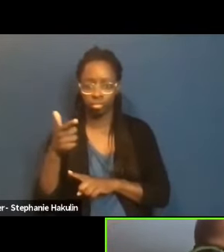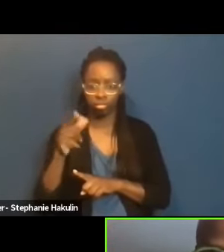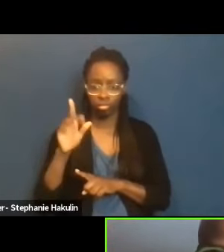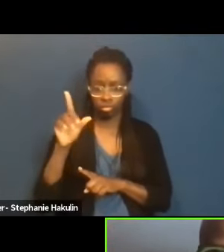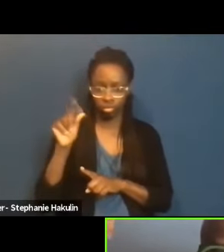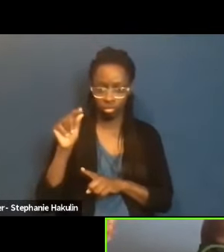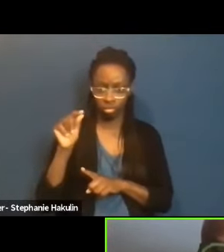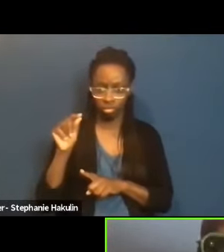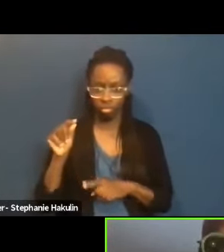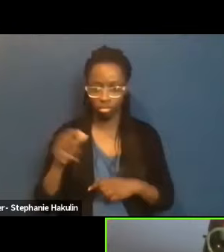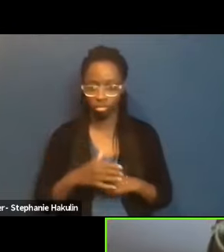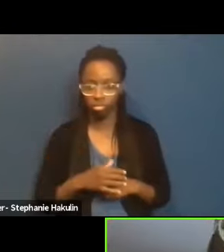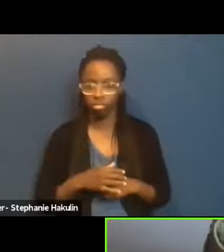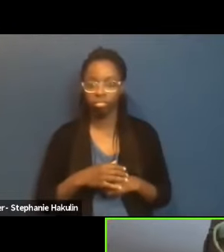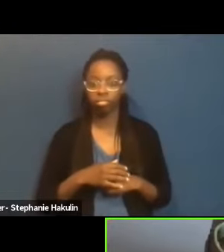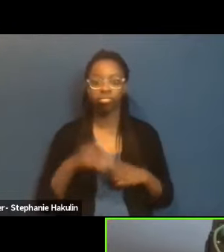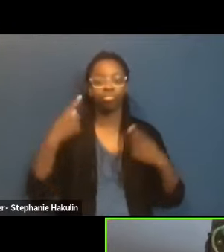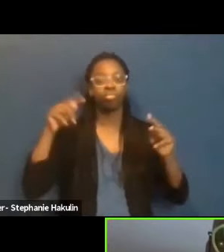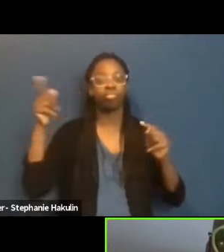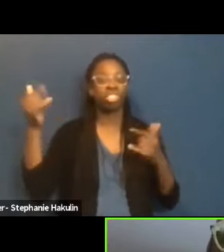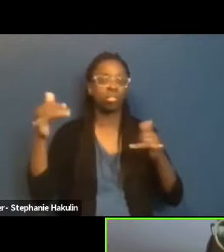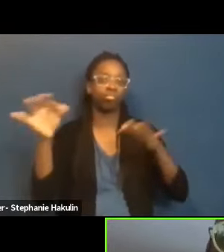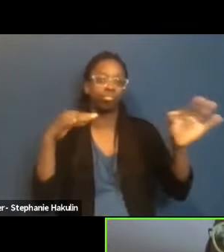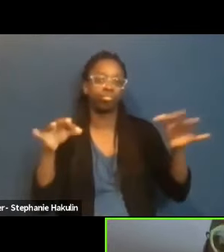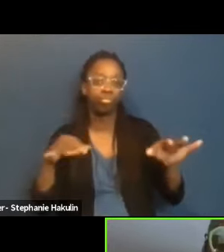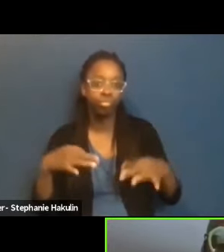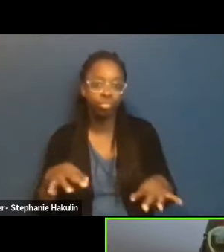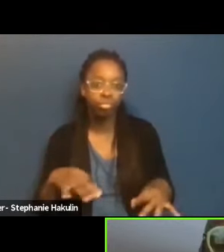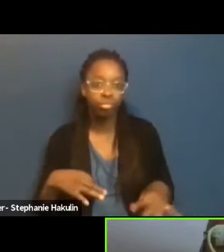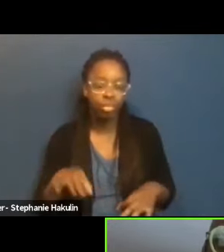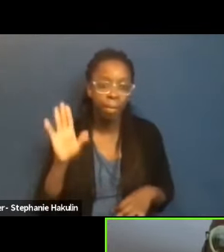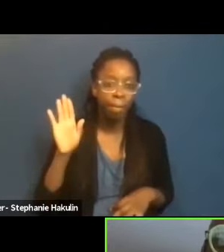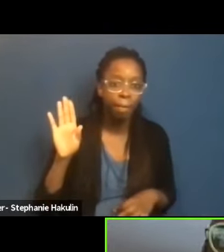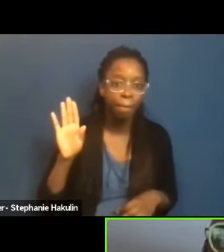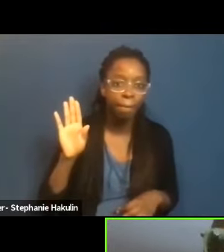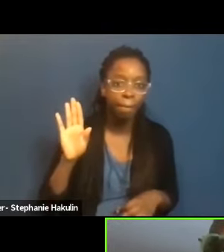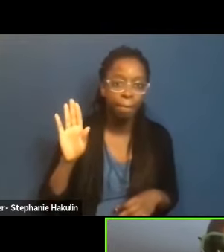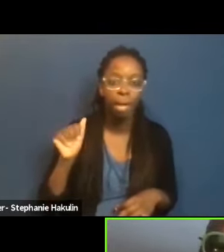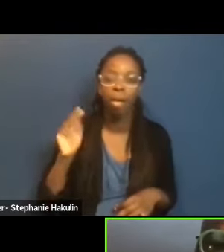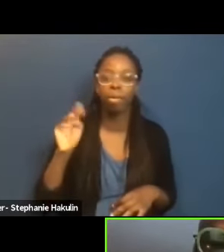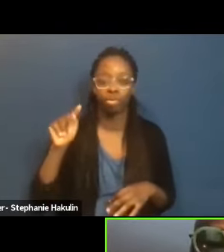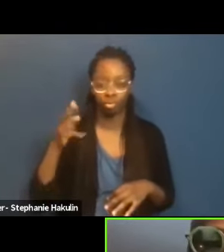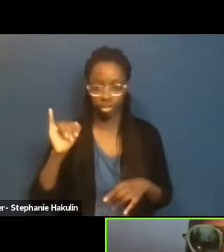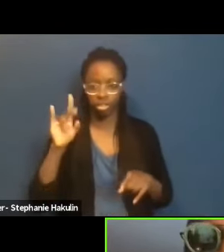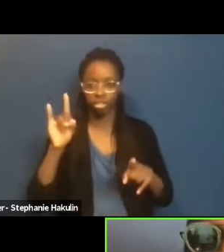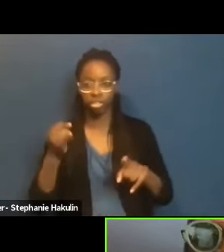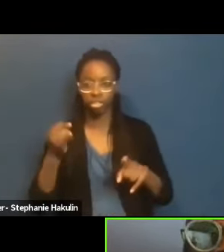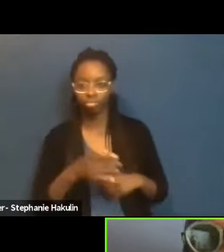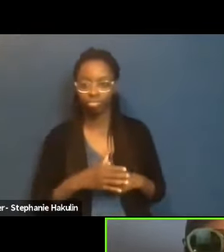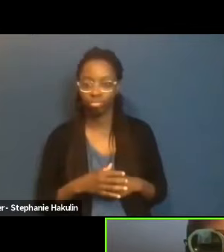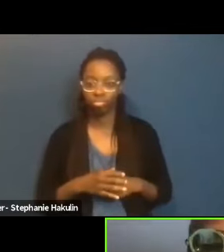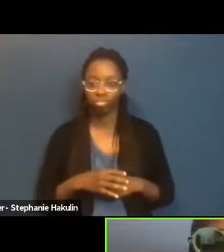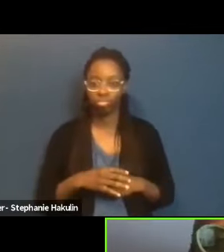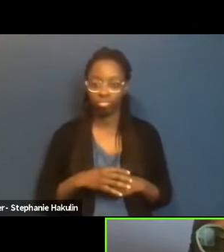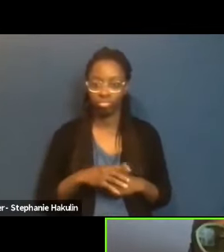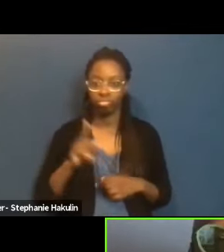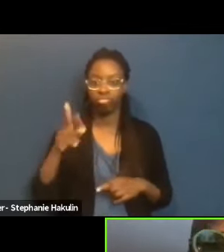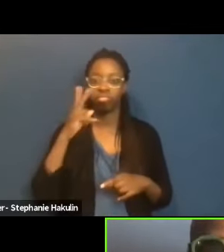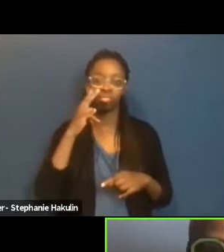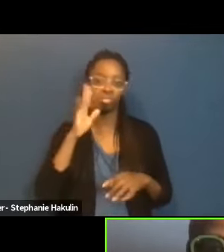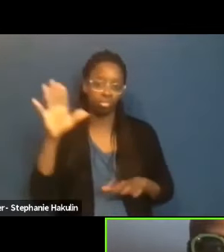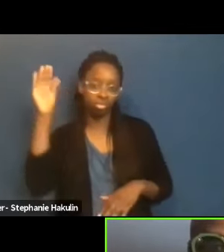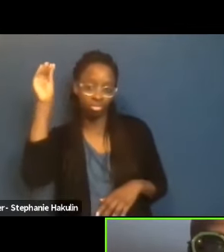here's the spiel. Your job is to judge these poets according to your own opinions. Trust your self-score consistently. My peoples